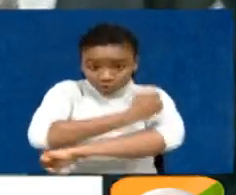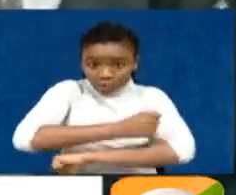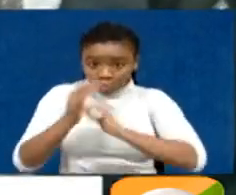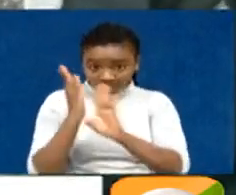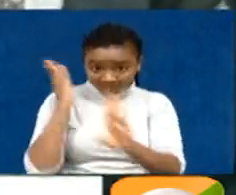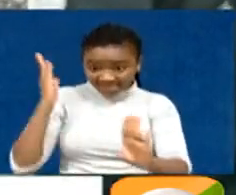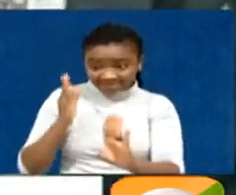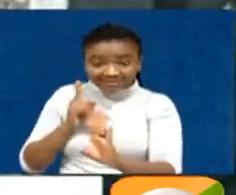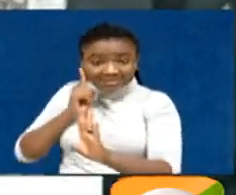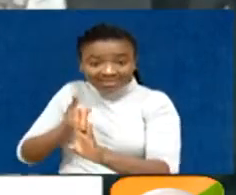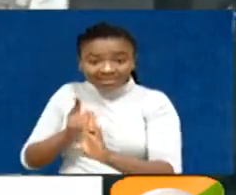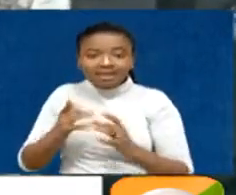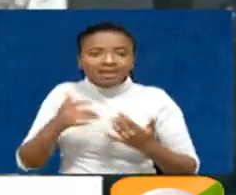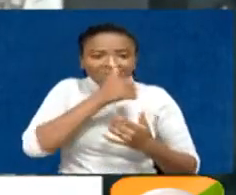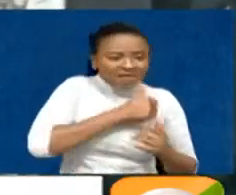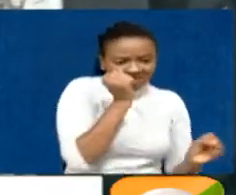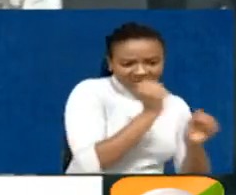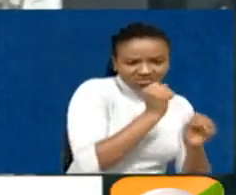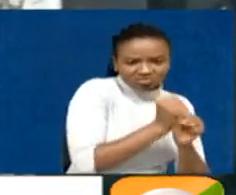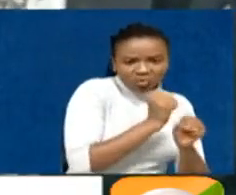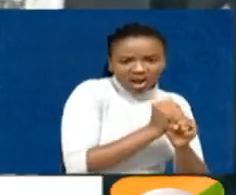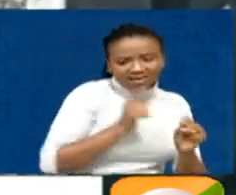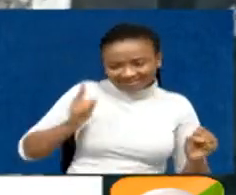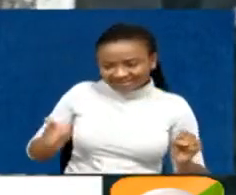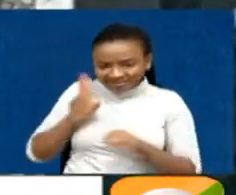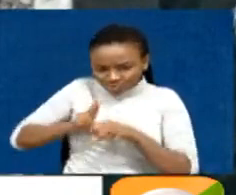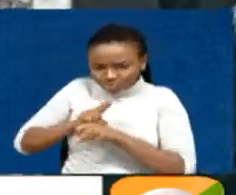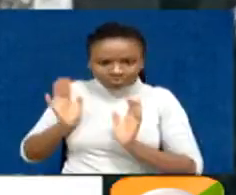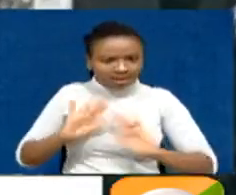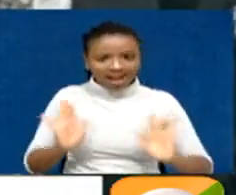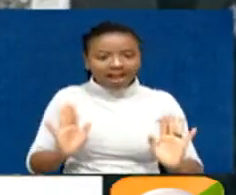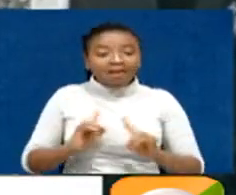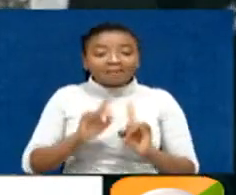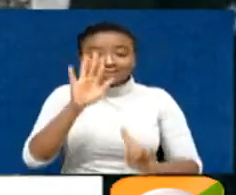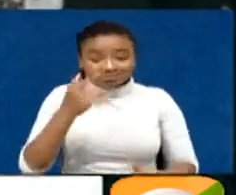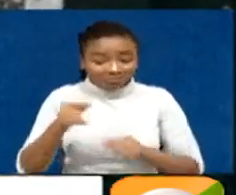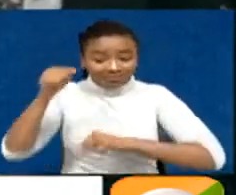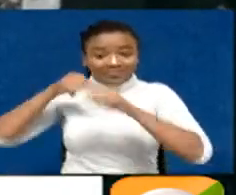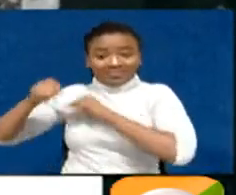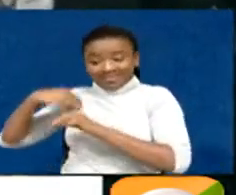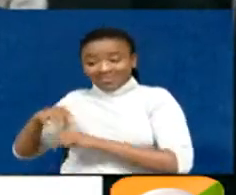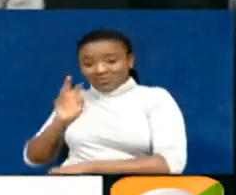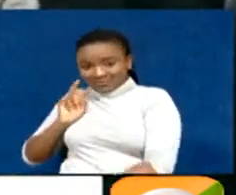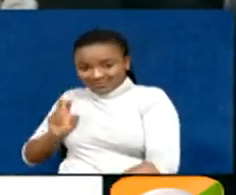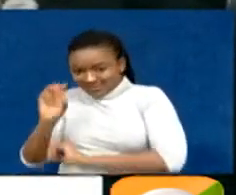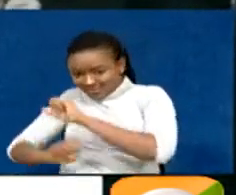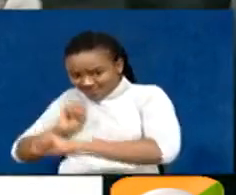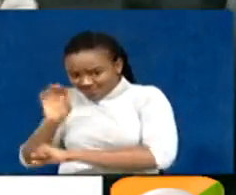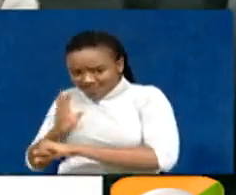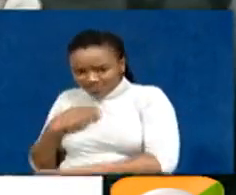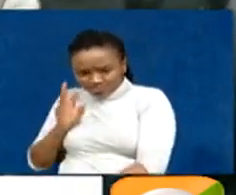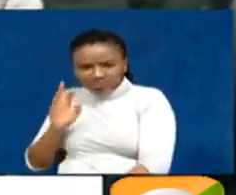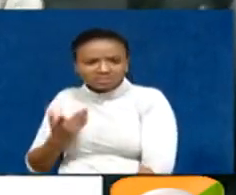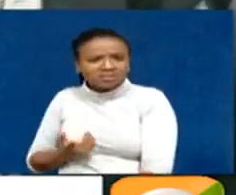Ama, you guys have forgotten that? Yes. Now, you people just go back. Don't even ask me. Why are you